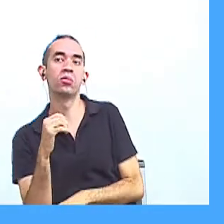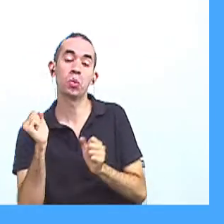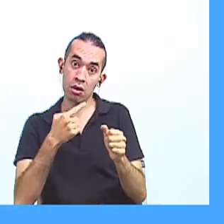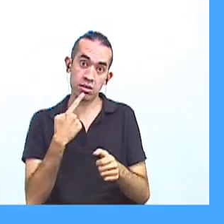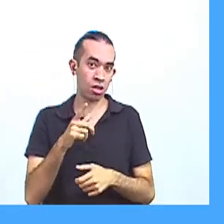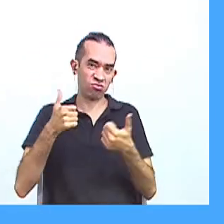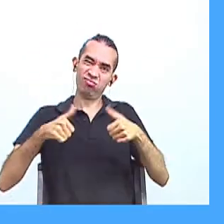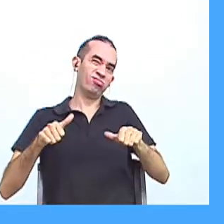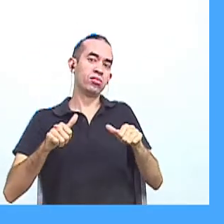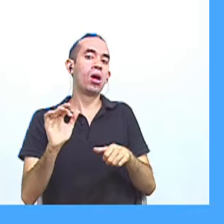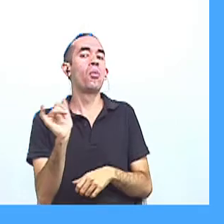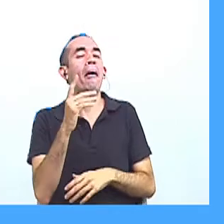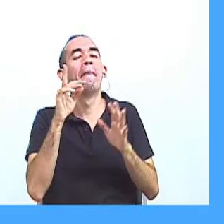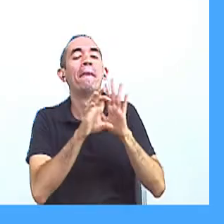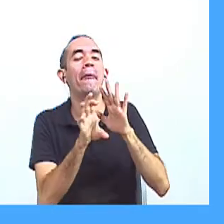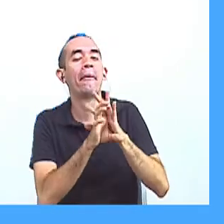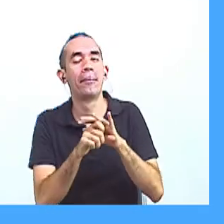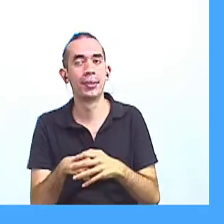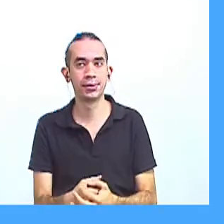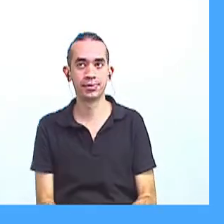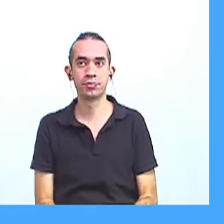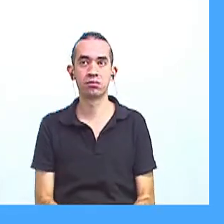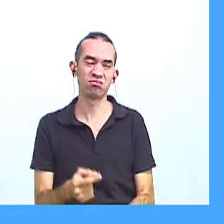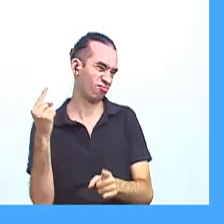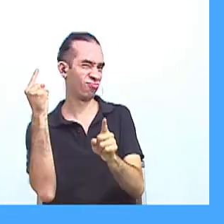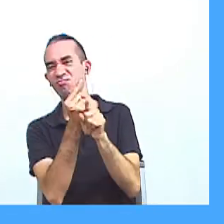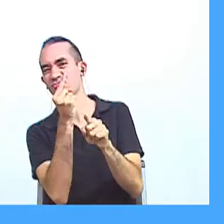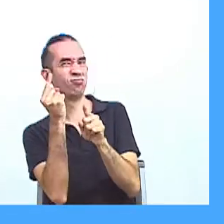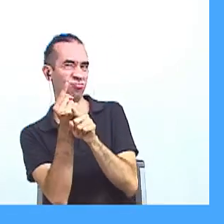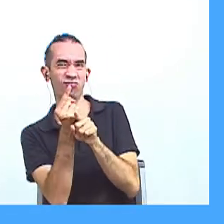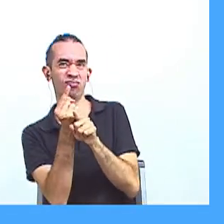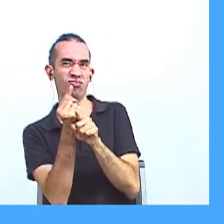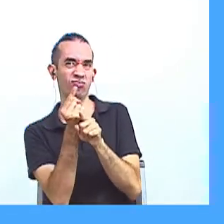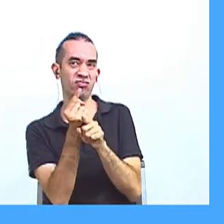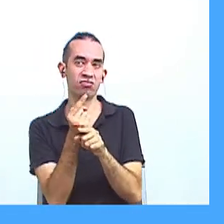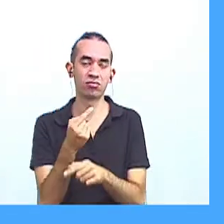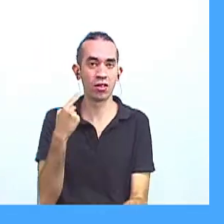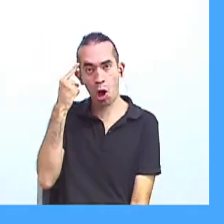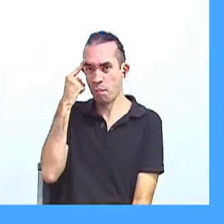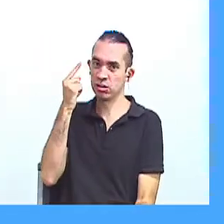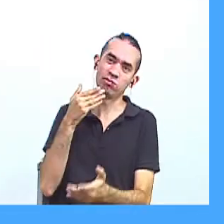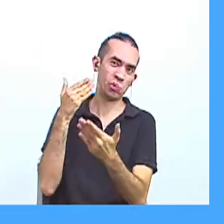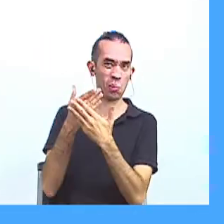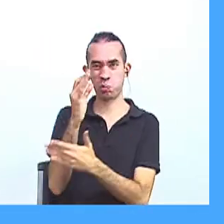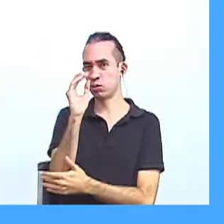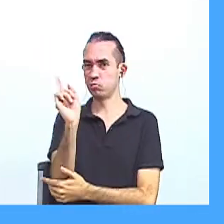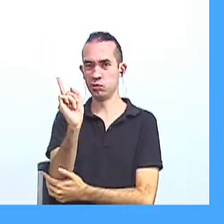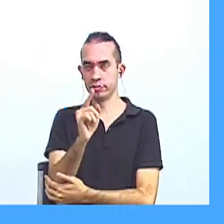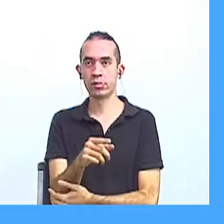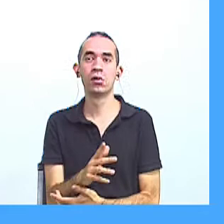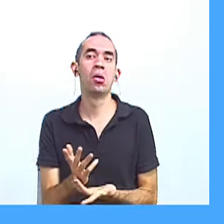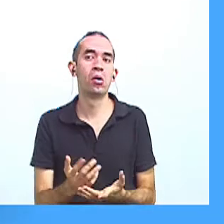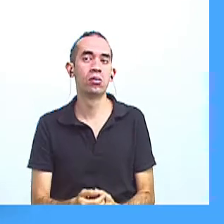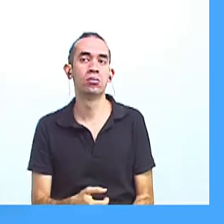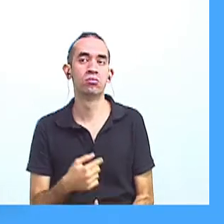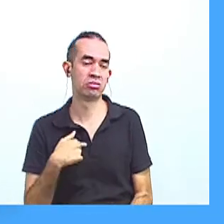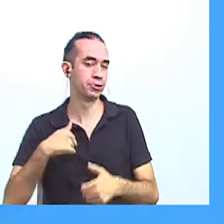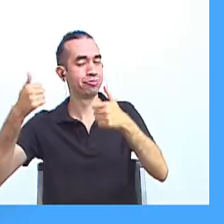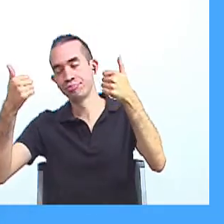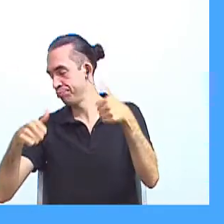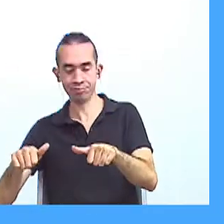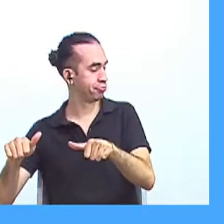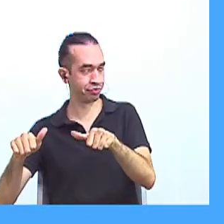statement in a similar way. You could say, that's not right, I don't think that's very good, or simply, I